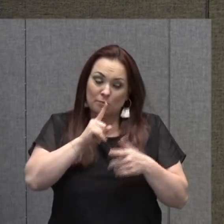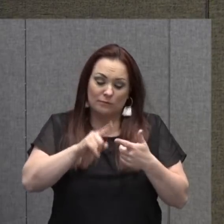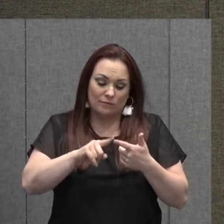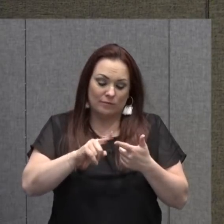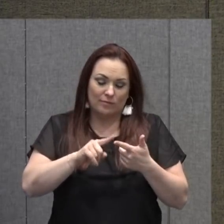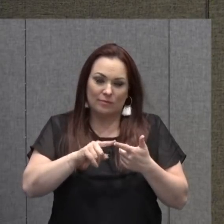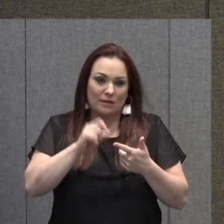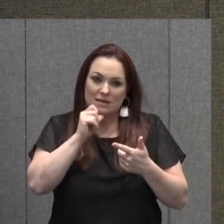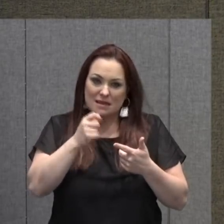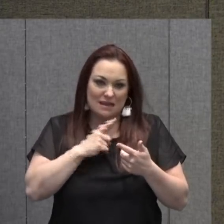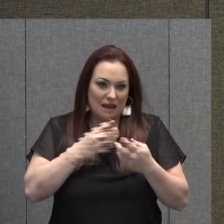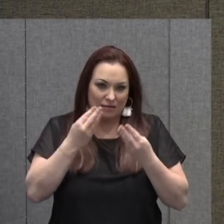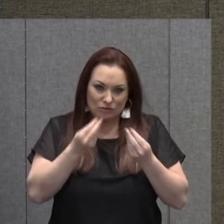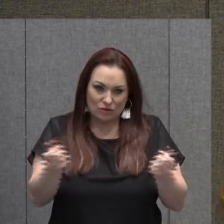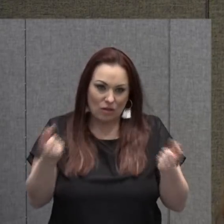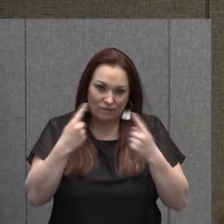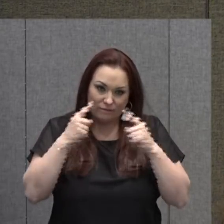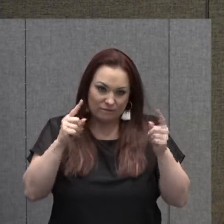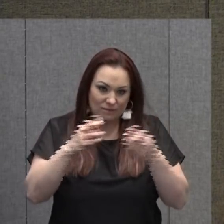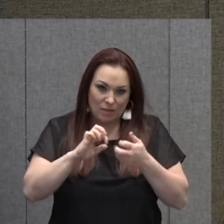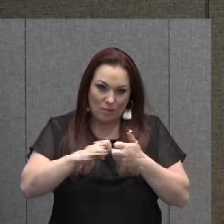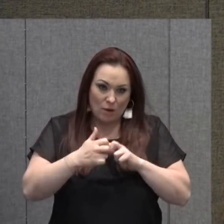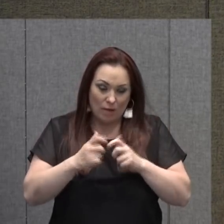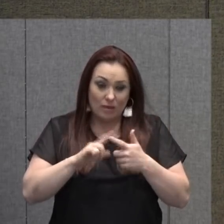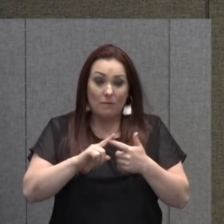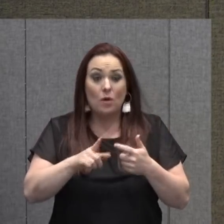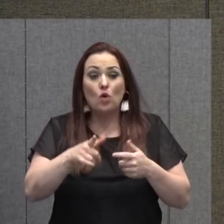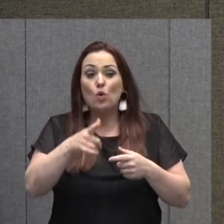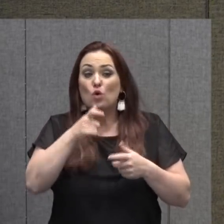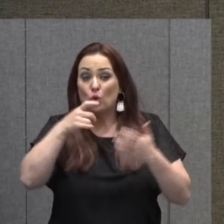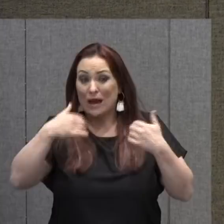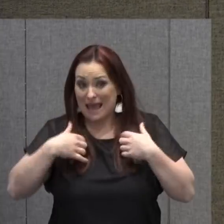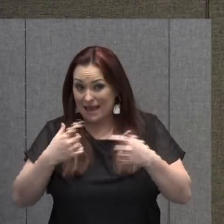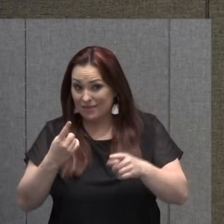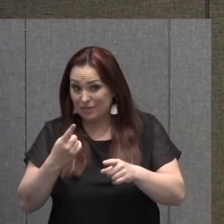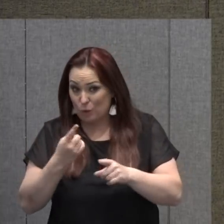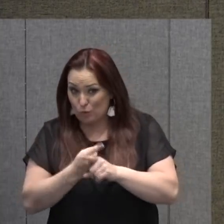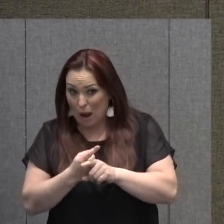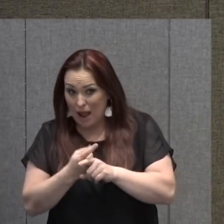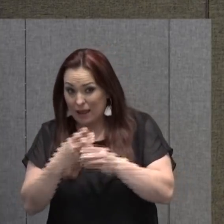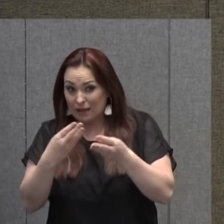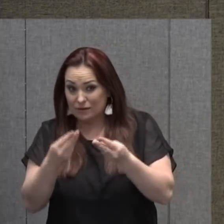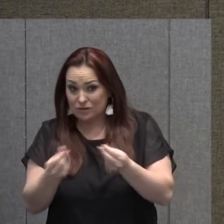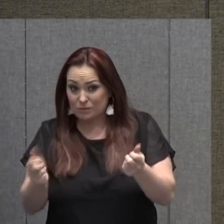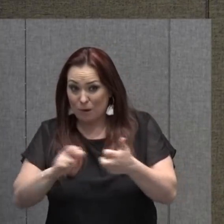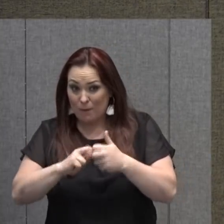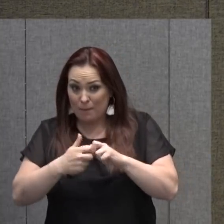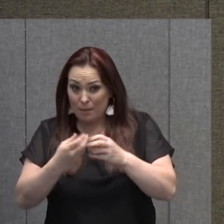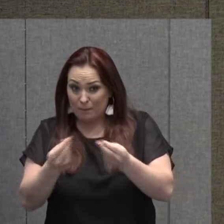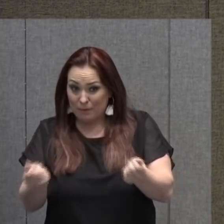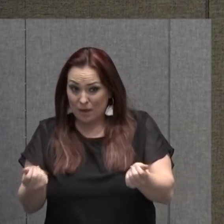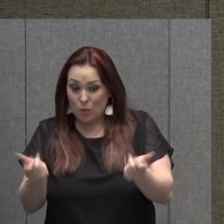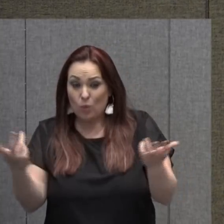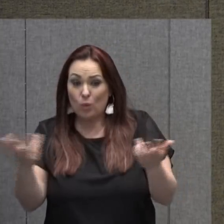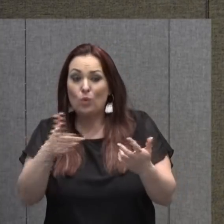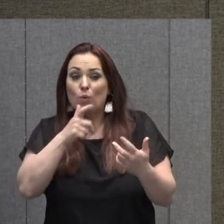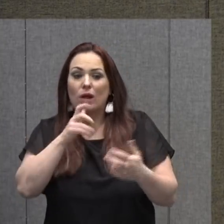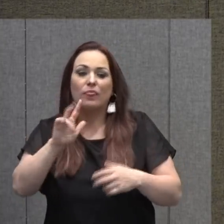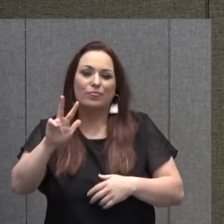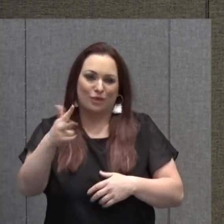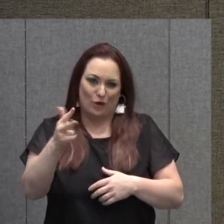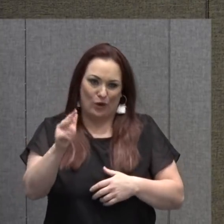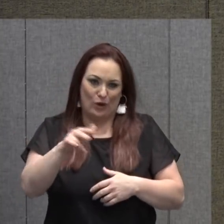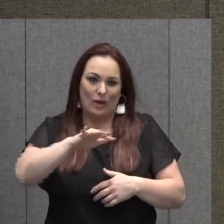That third little pig, that's right. The third little pig had the